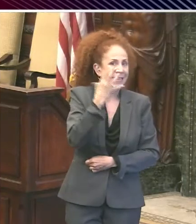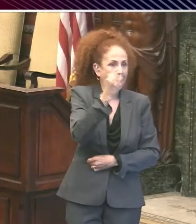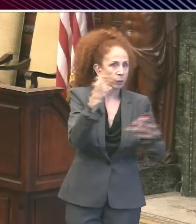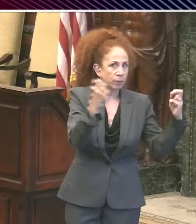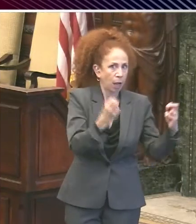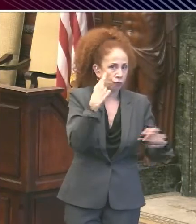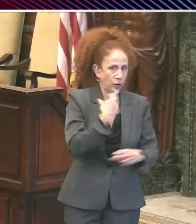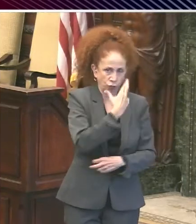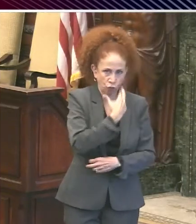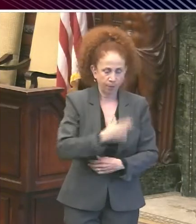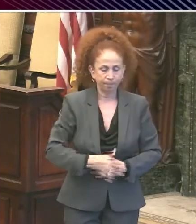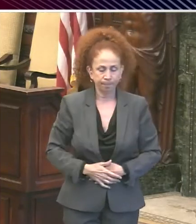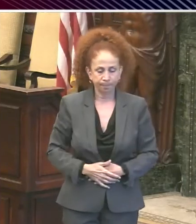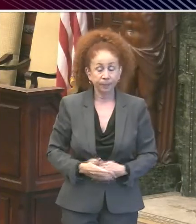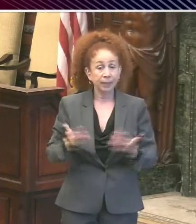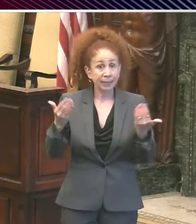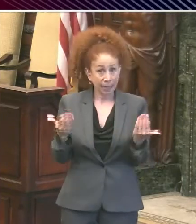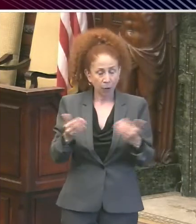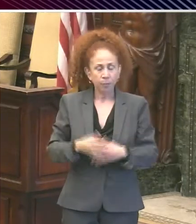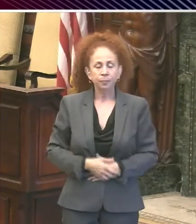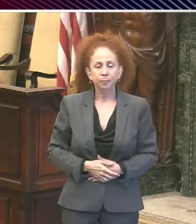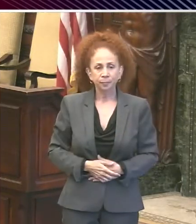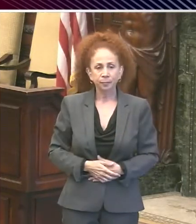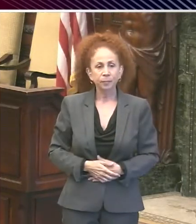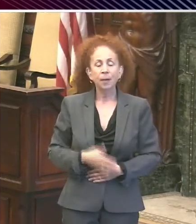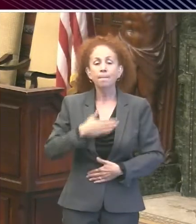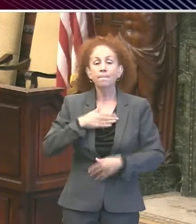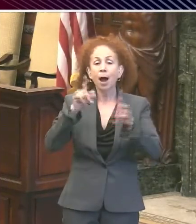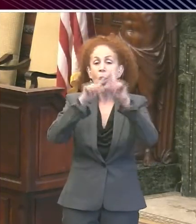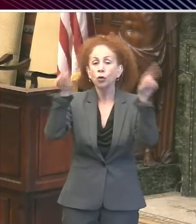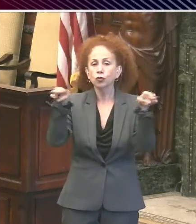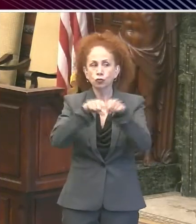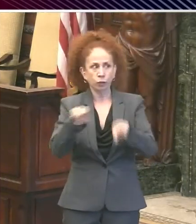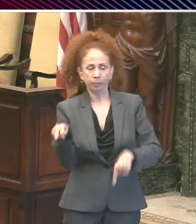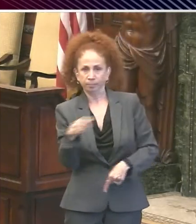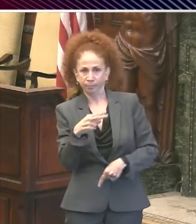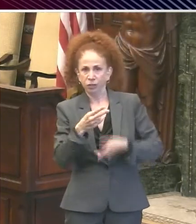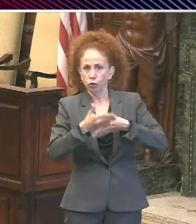dining. So with that, I'm going to try to share my screen here.